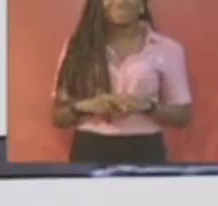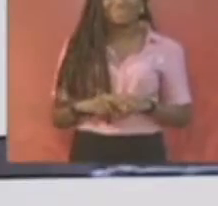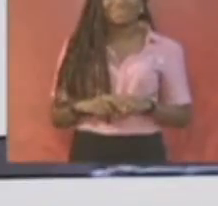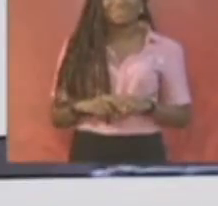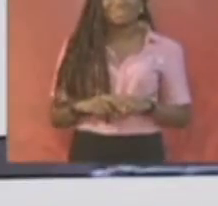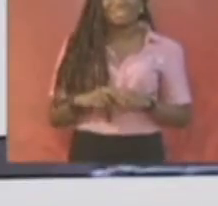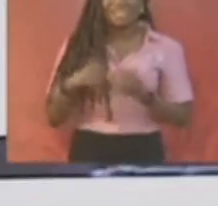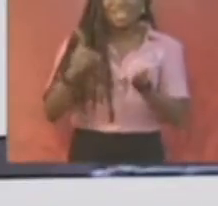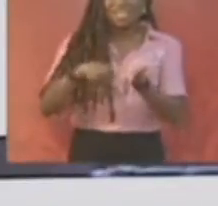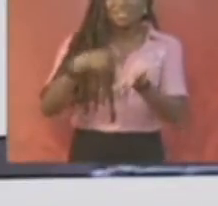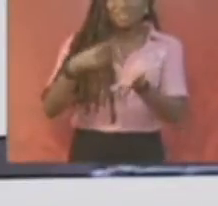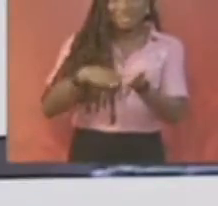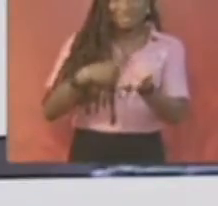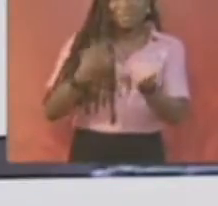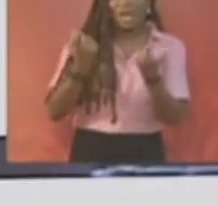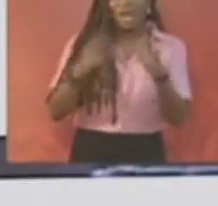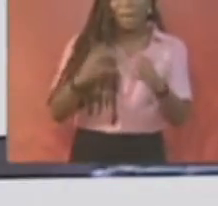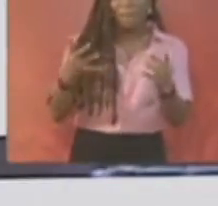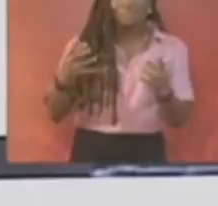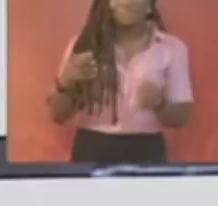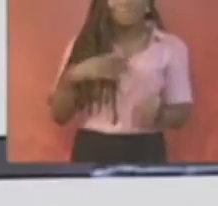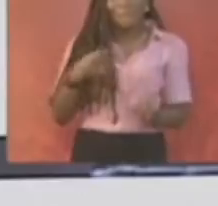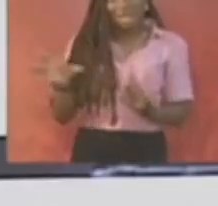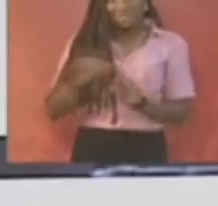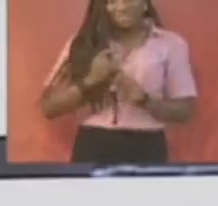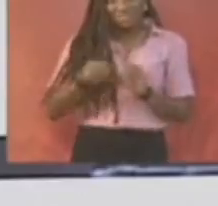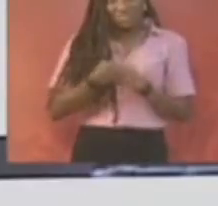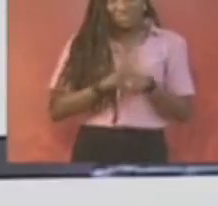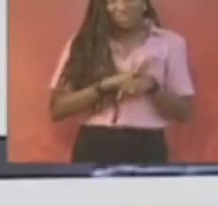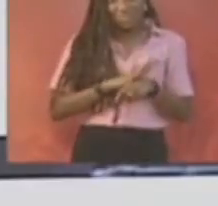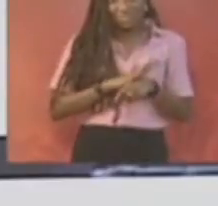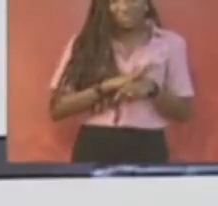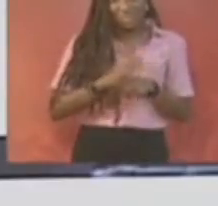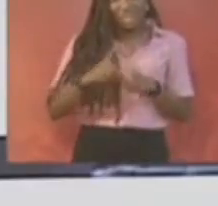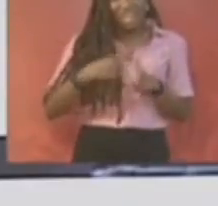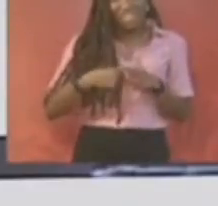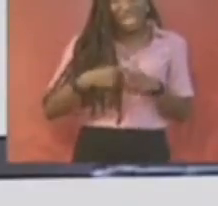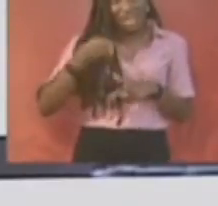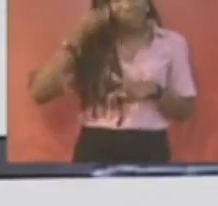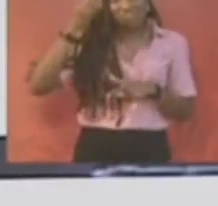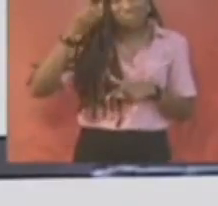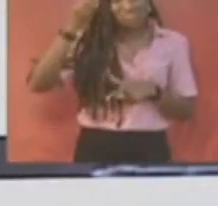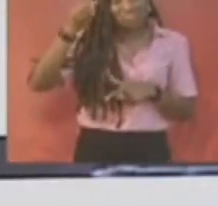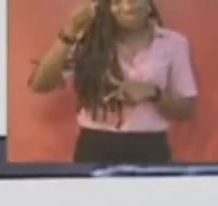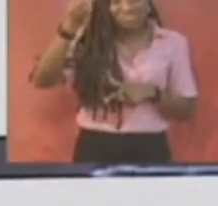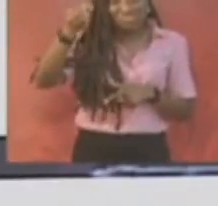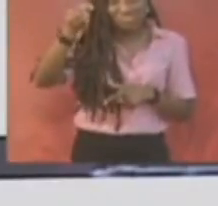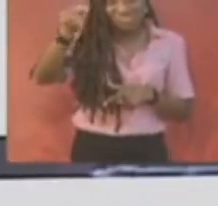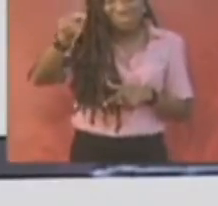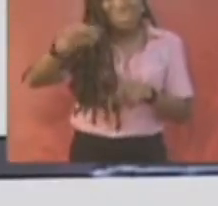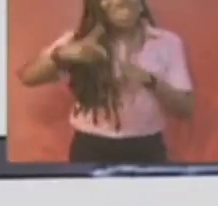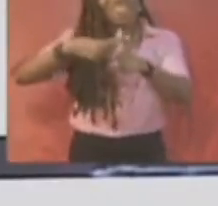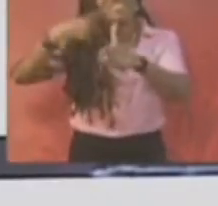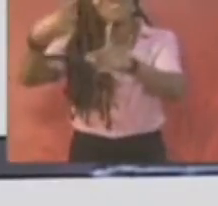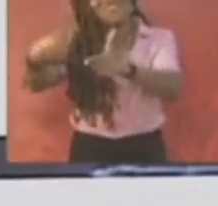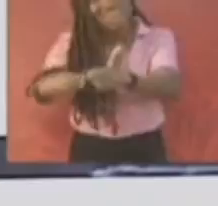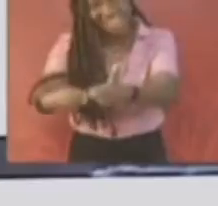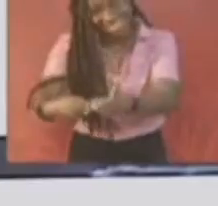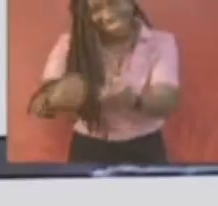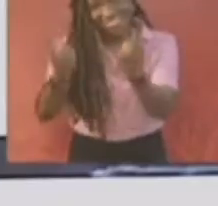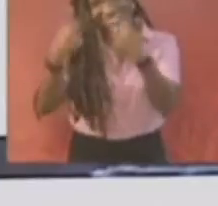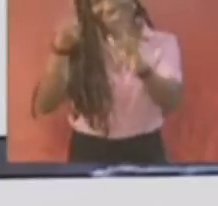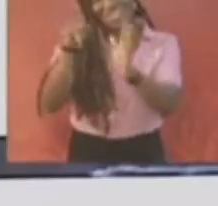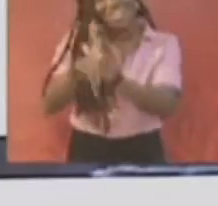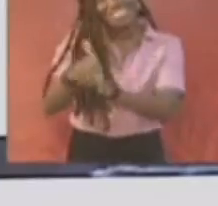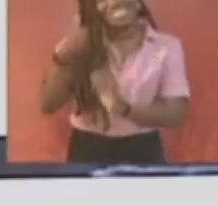to stressors. So I think that it is something we're monitoring, and a more accurate answer to that question would probably